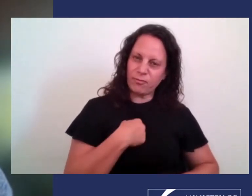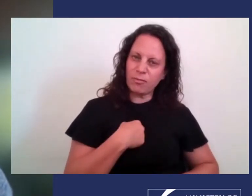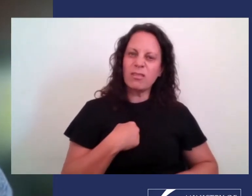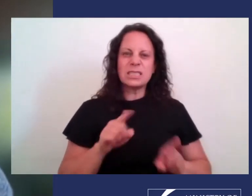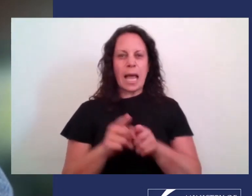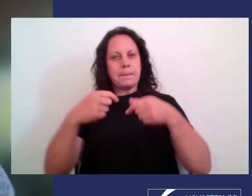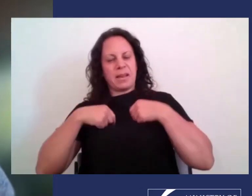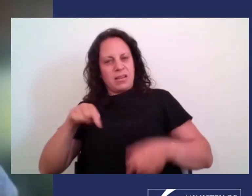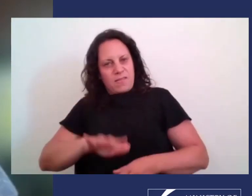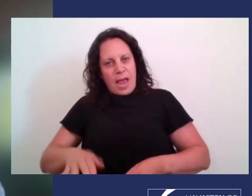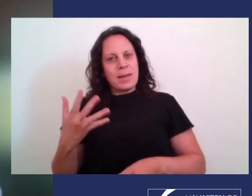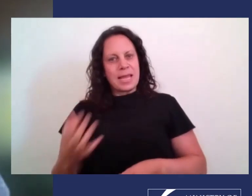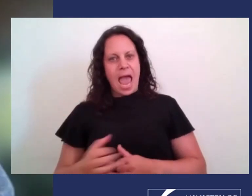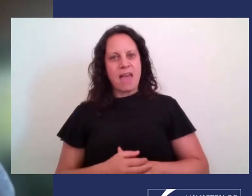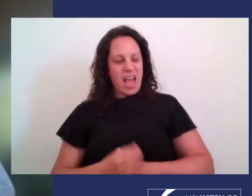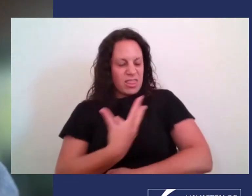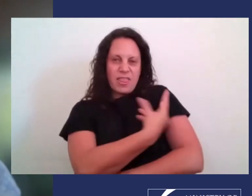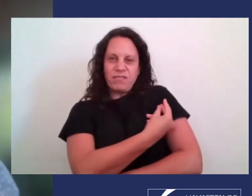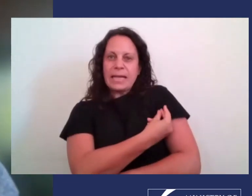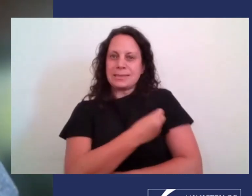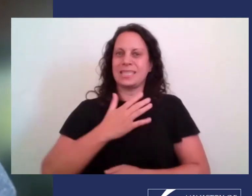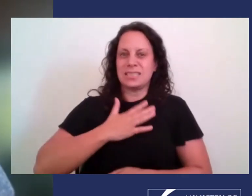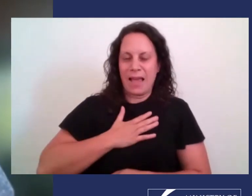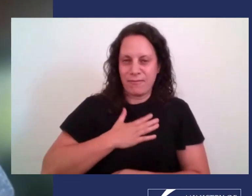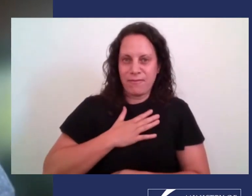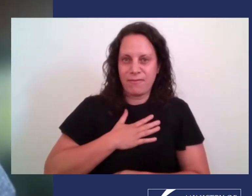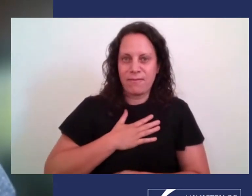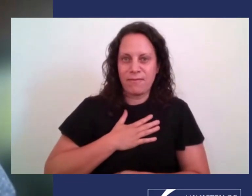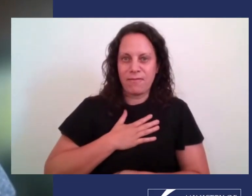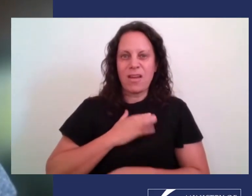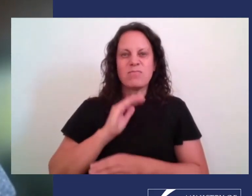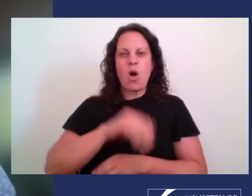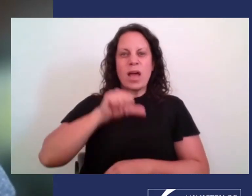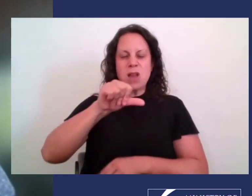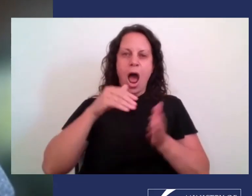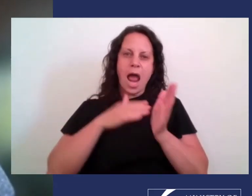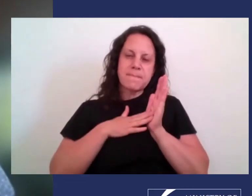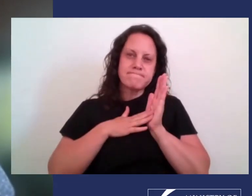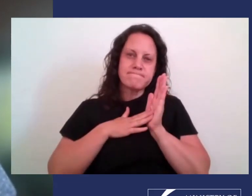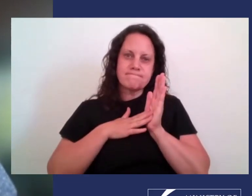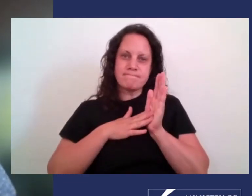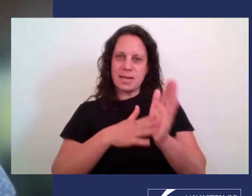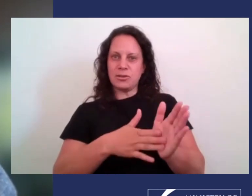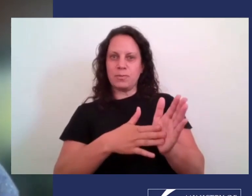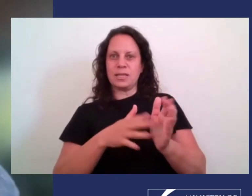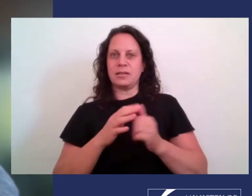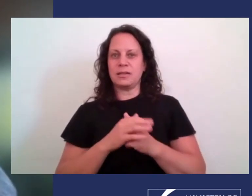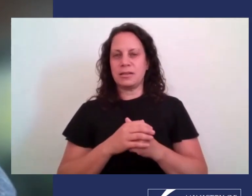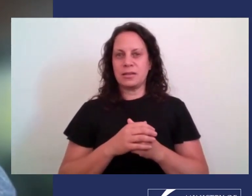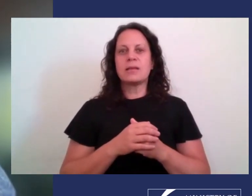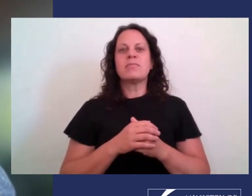safe vaccine. The safety profile for this vaccine, over 9 million doses given in the US already.